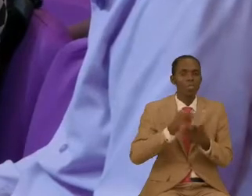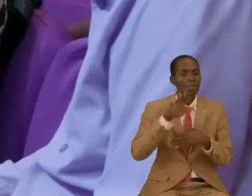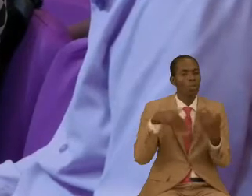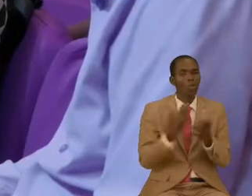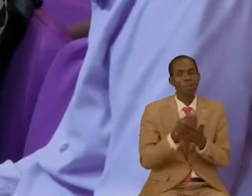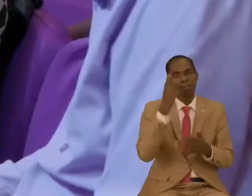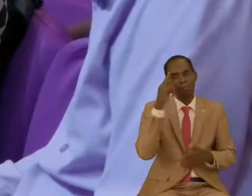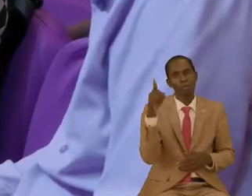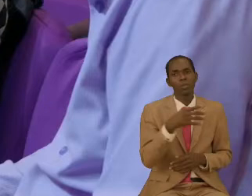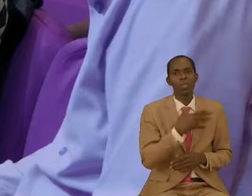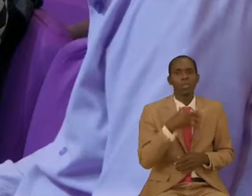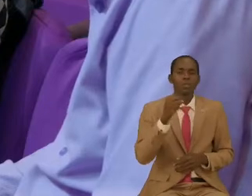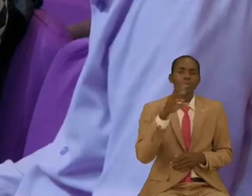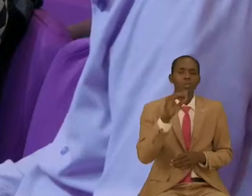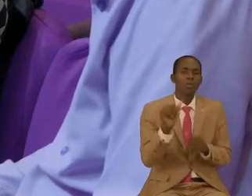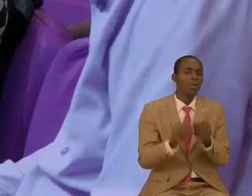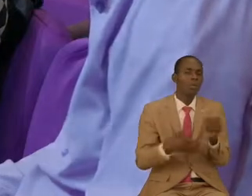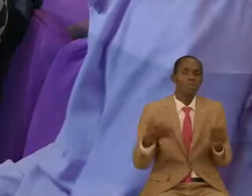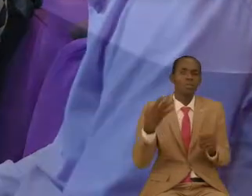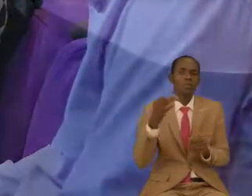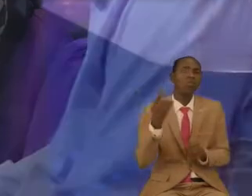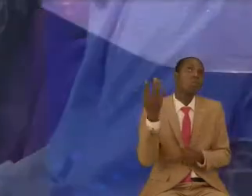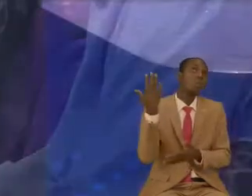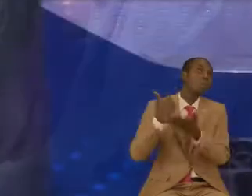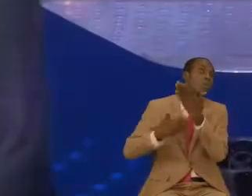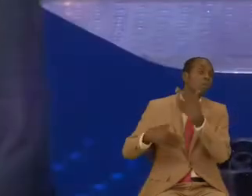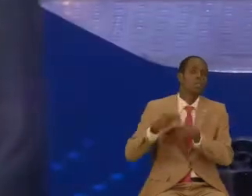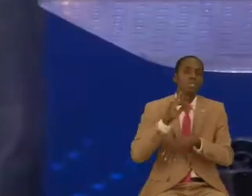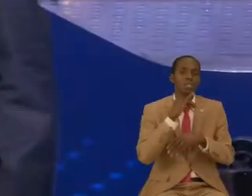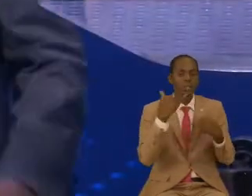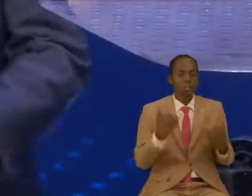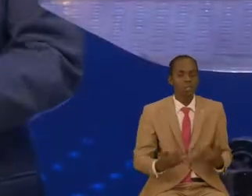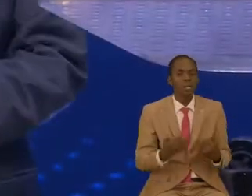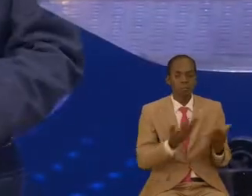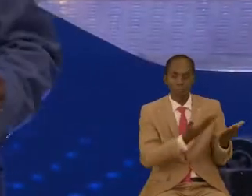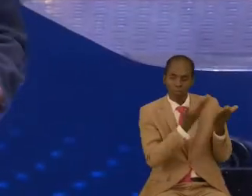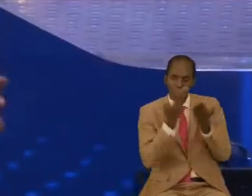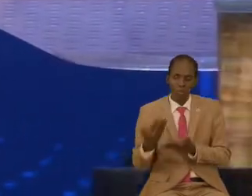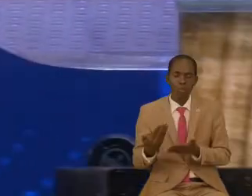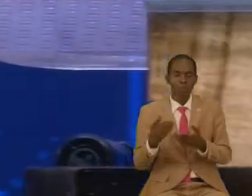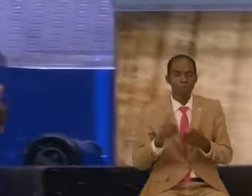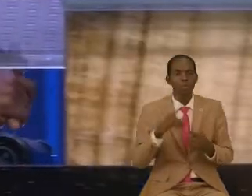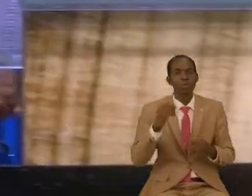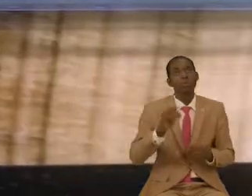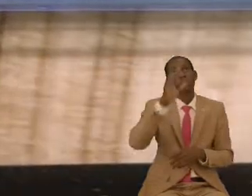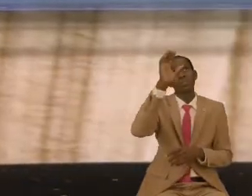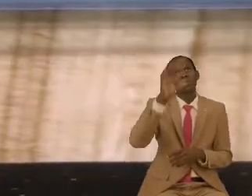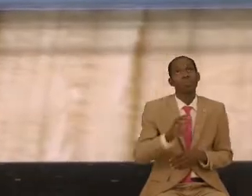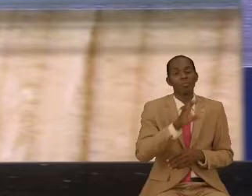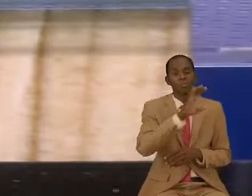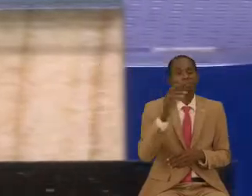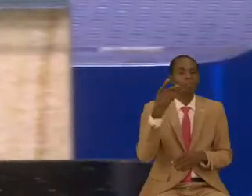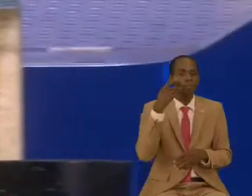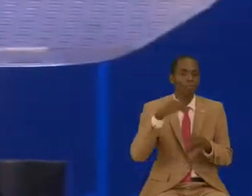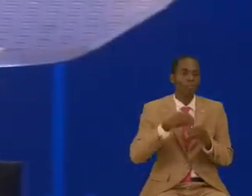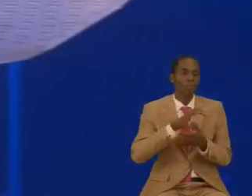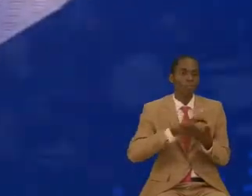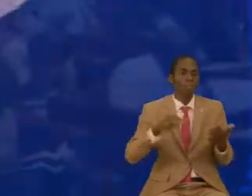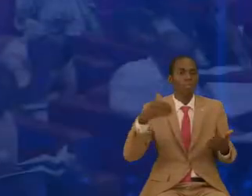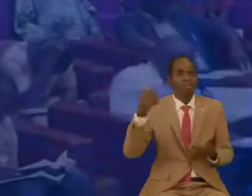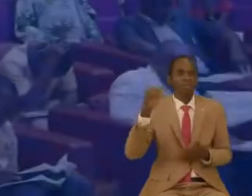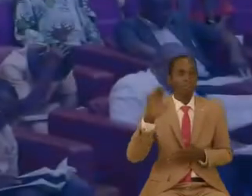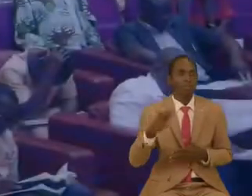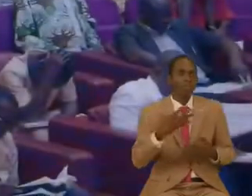so everything of the past is now nailed to his cross. Look at verse 15. In verse 15